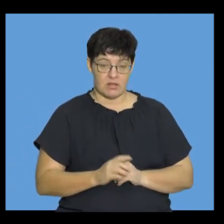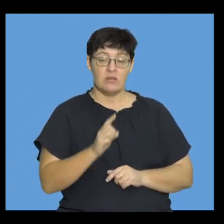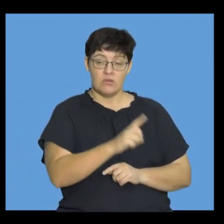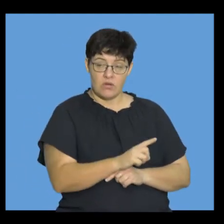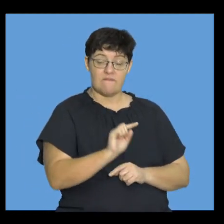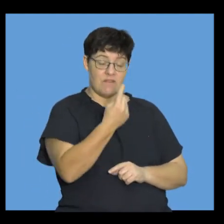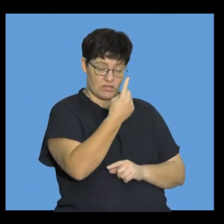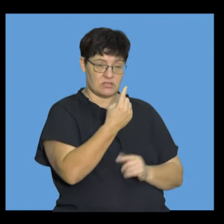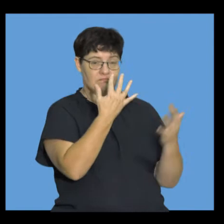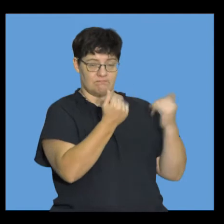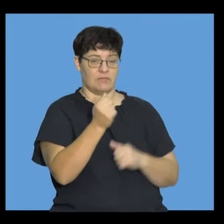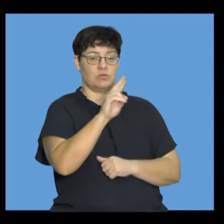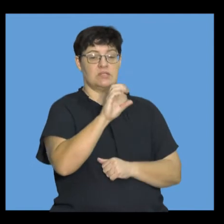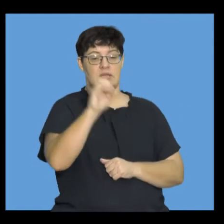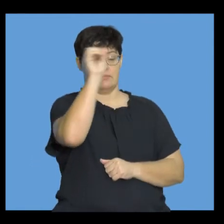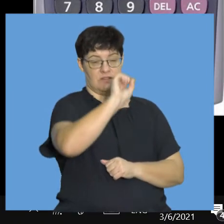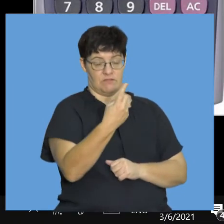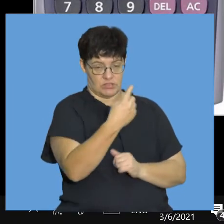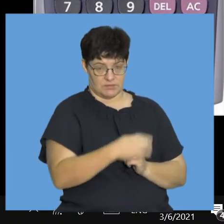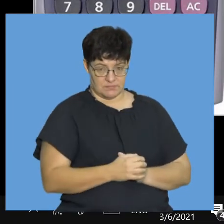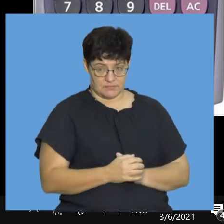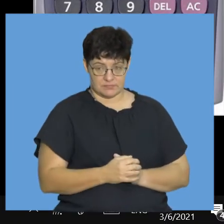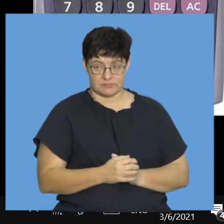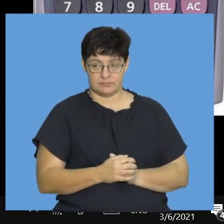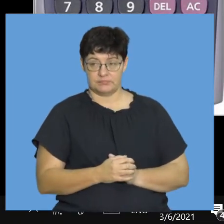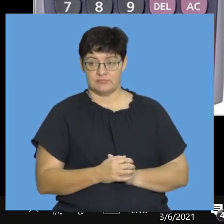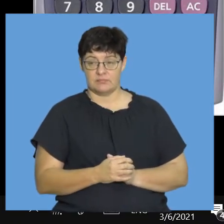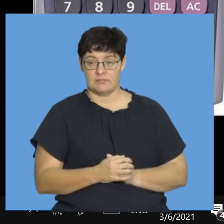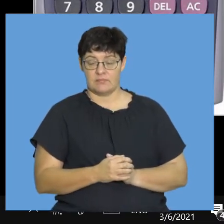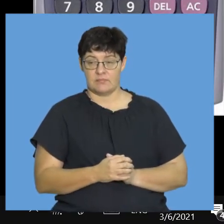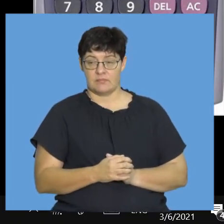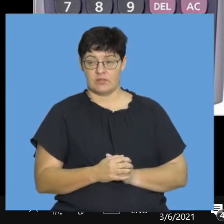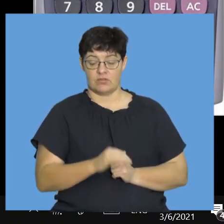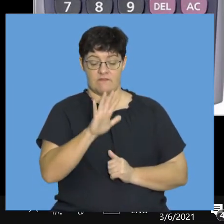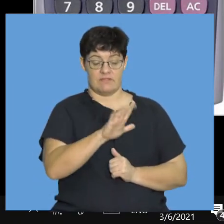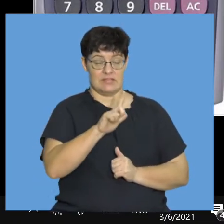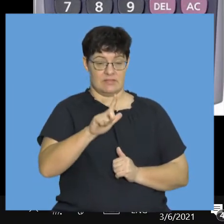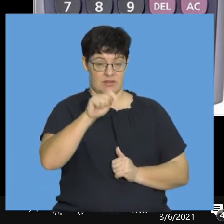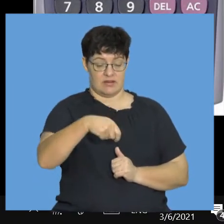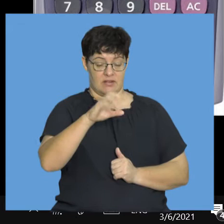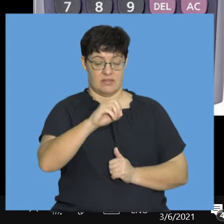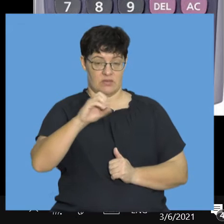your 20%. Let's do that. So we got our 57,000.